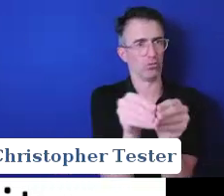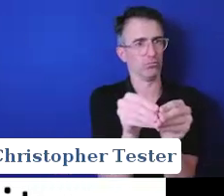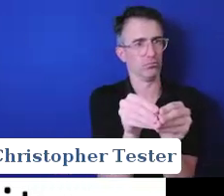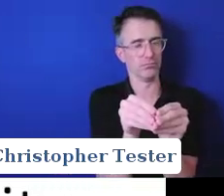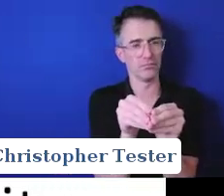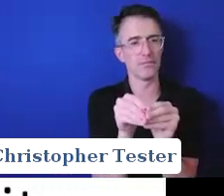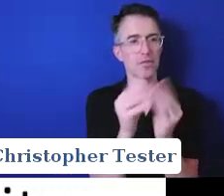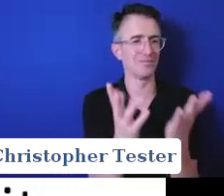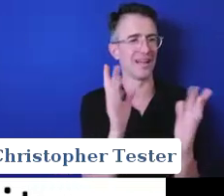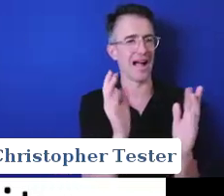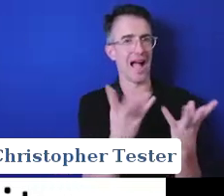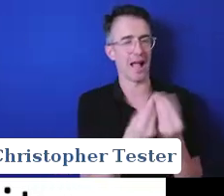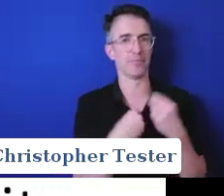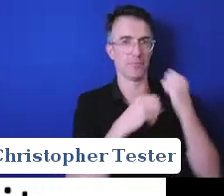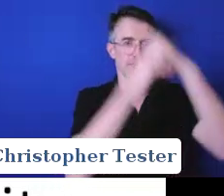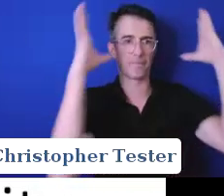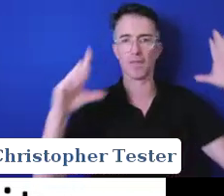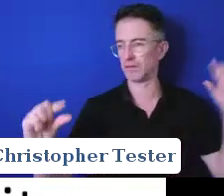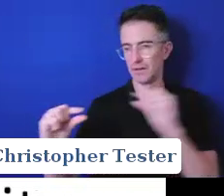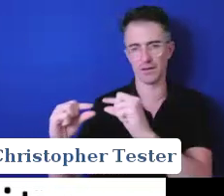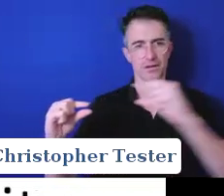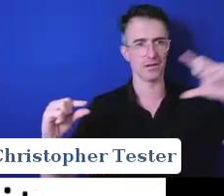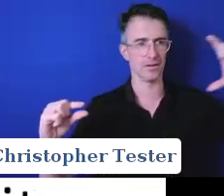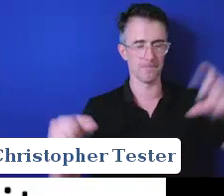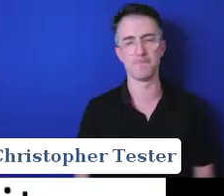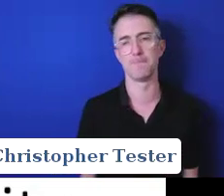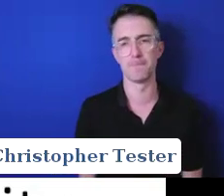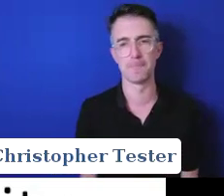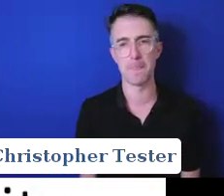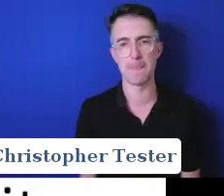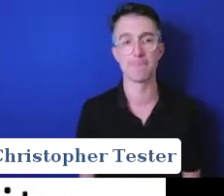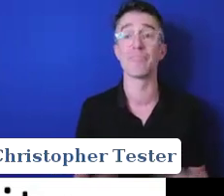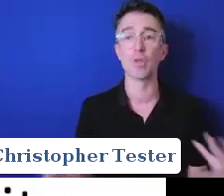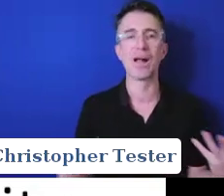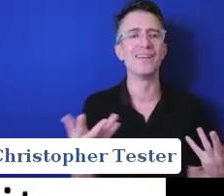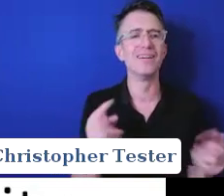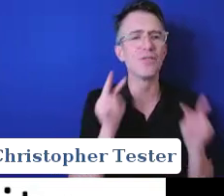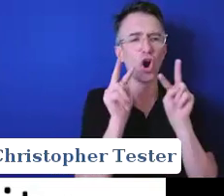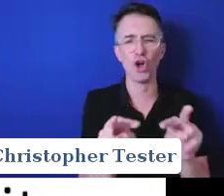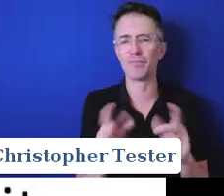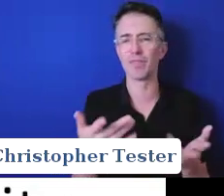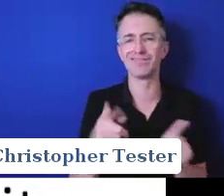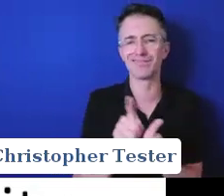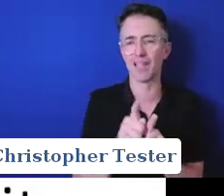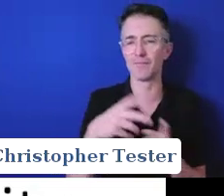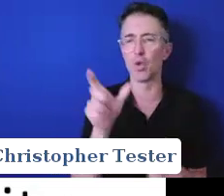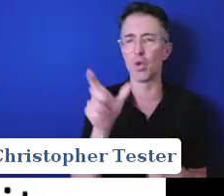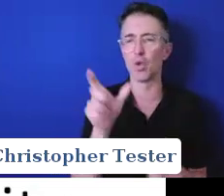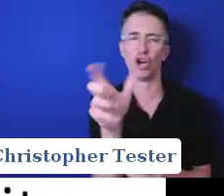For each category of vulnerable households, specific sections are added to respond to the